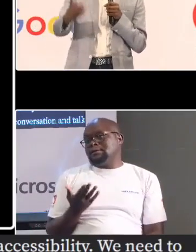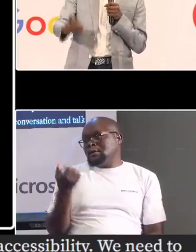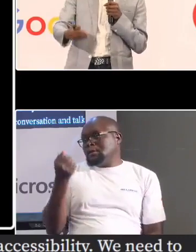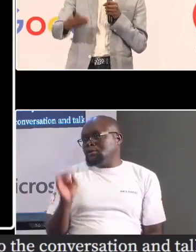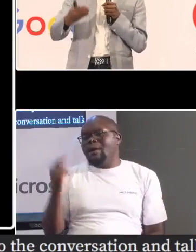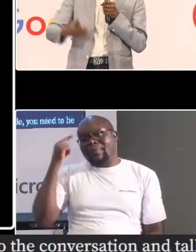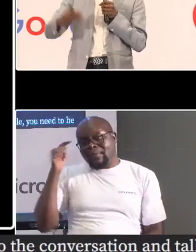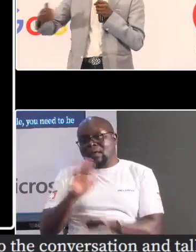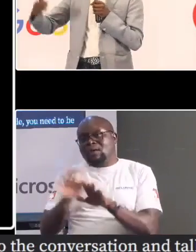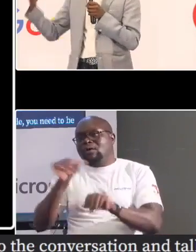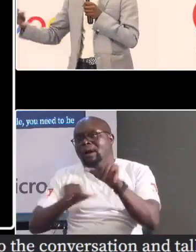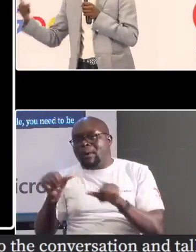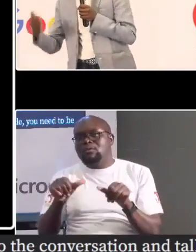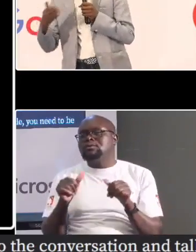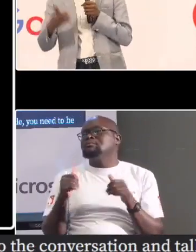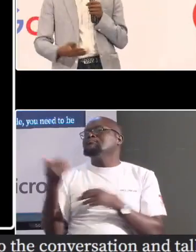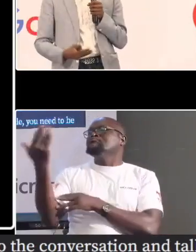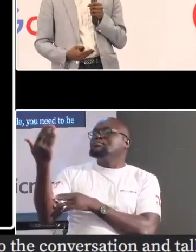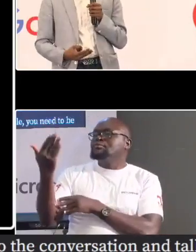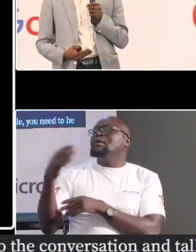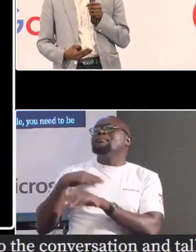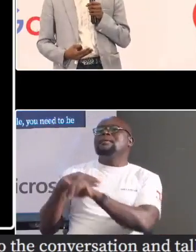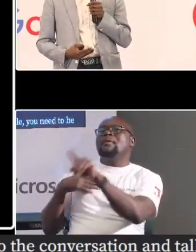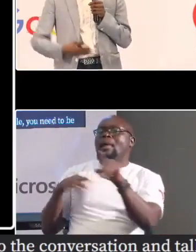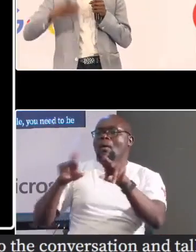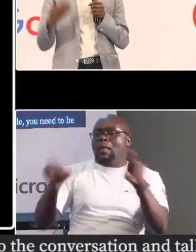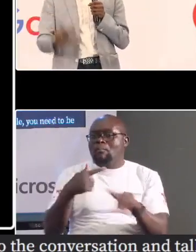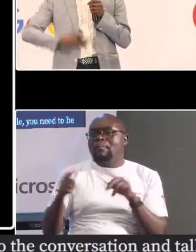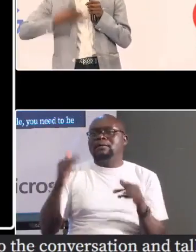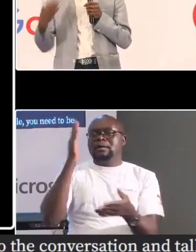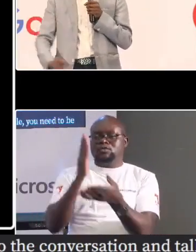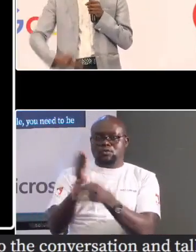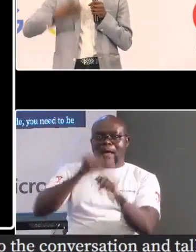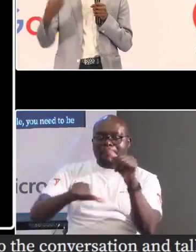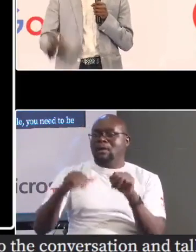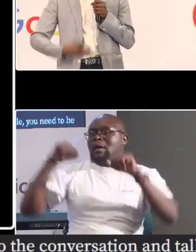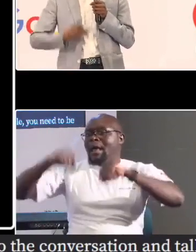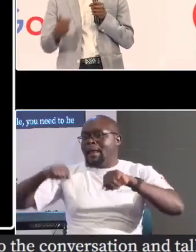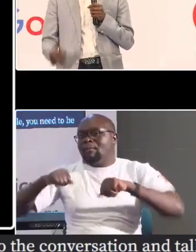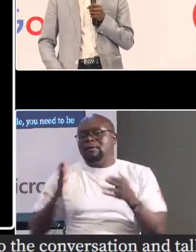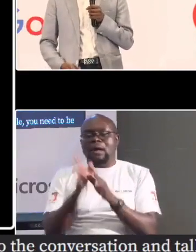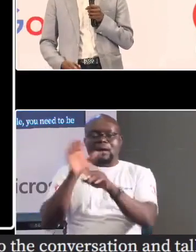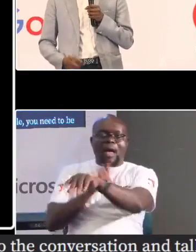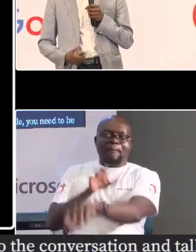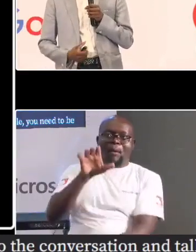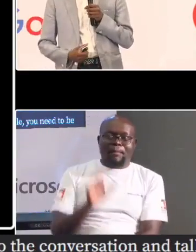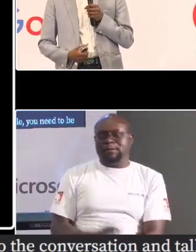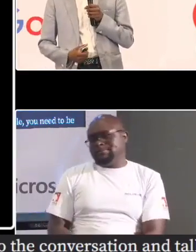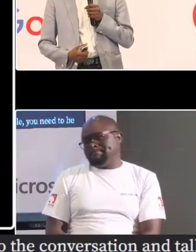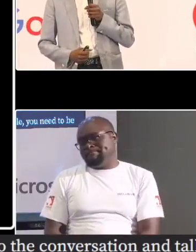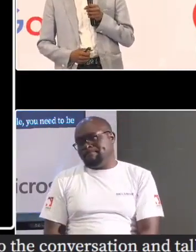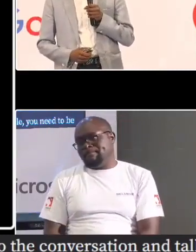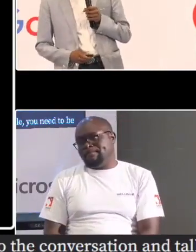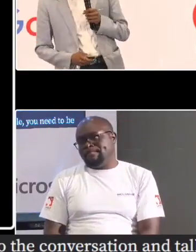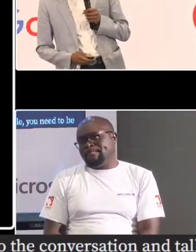I think it's not just about presenteeism in the room. It's actually about enablement and empowerment.